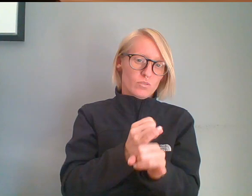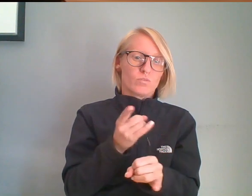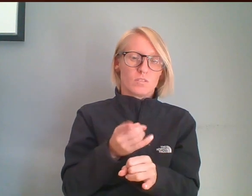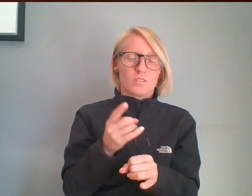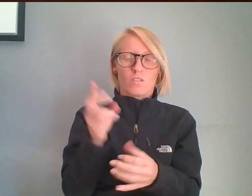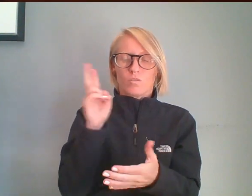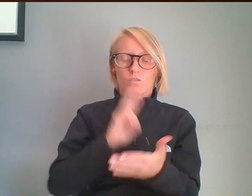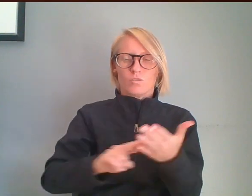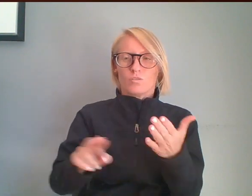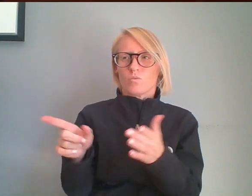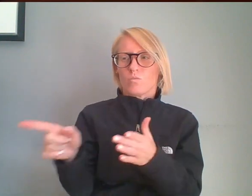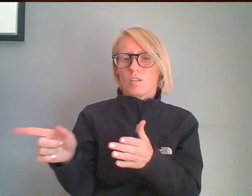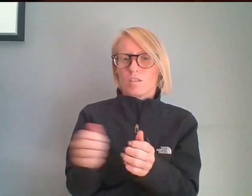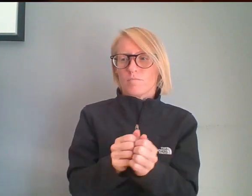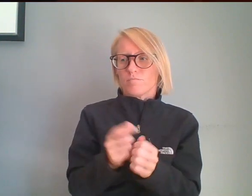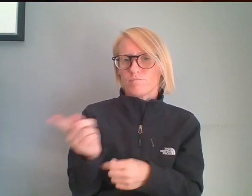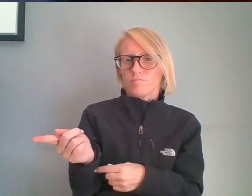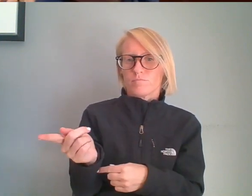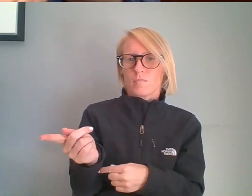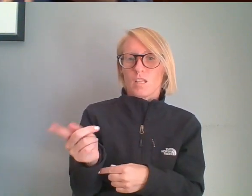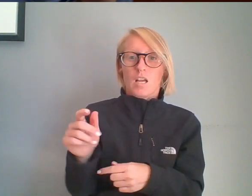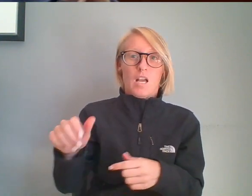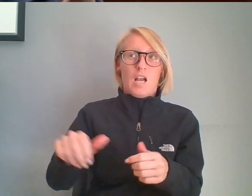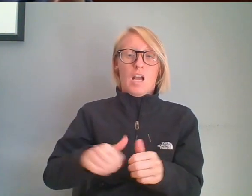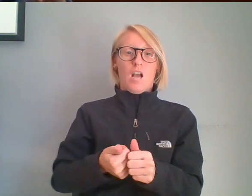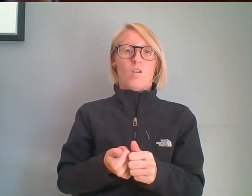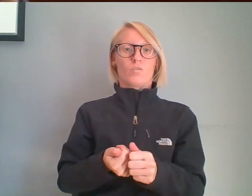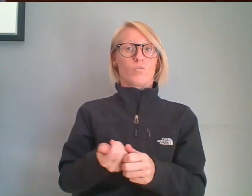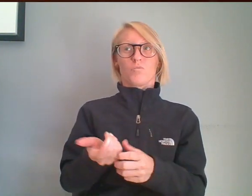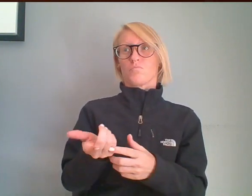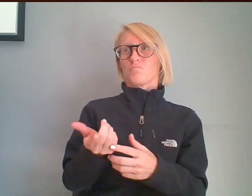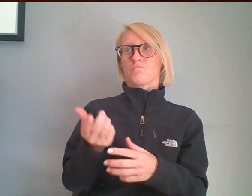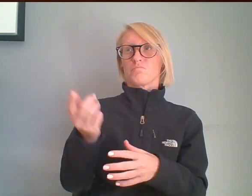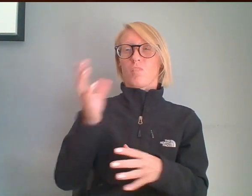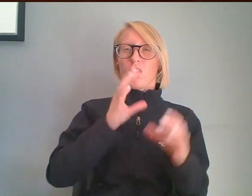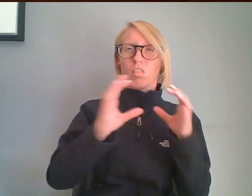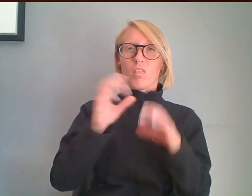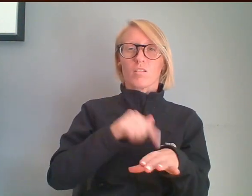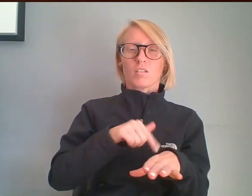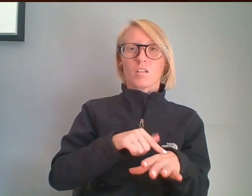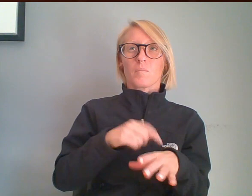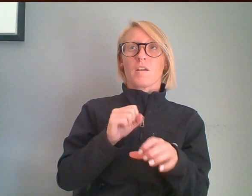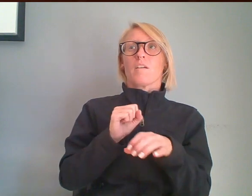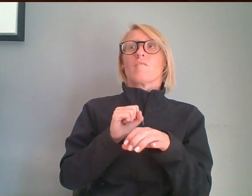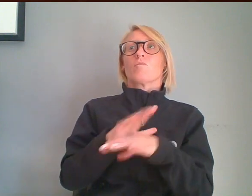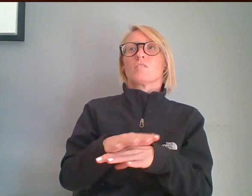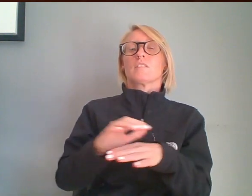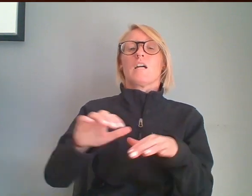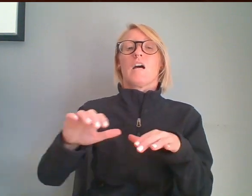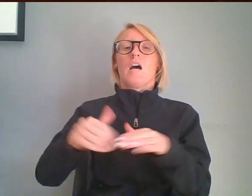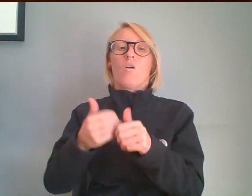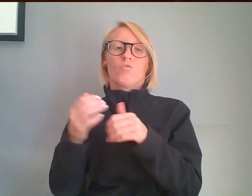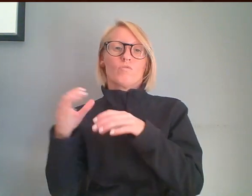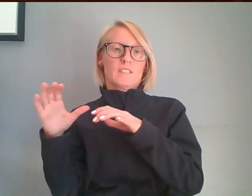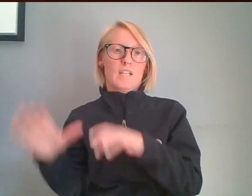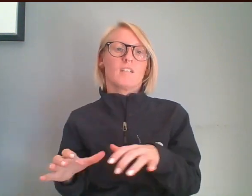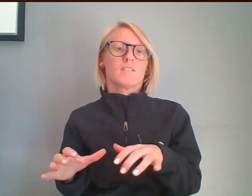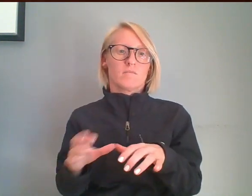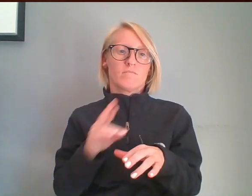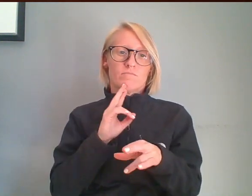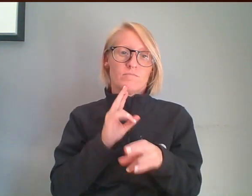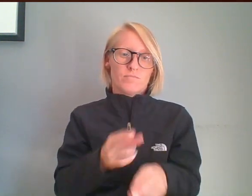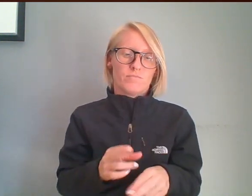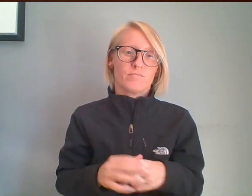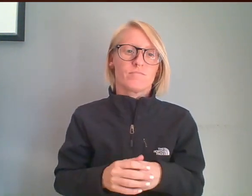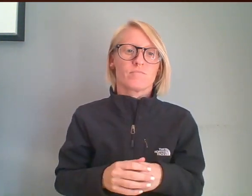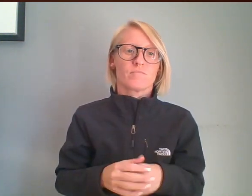at how your orientation to time influences how you react. And what we learned is if you can